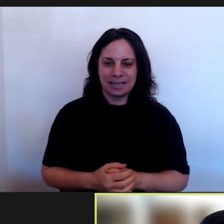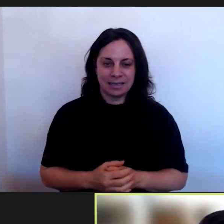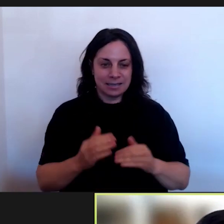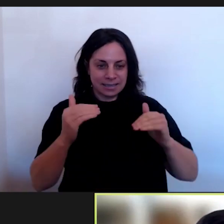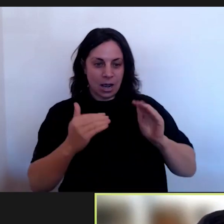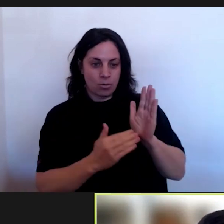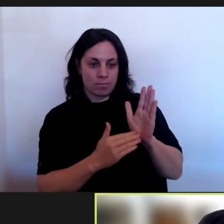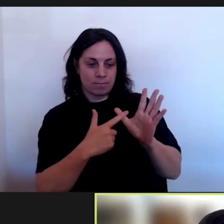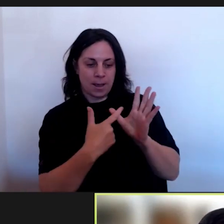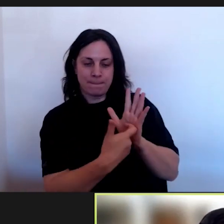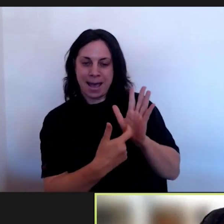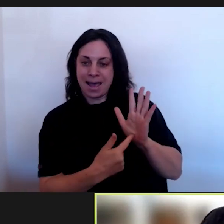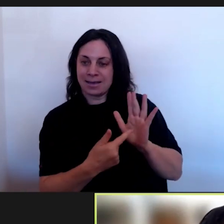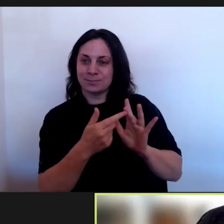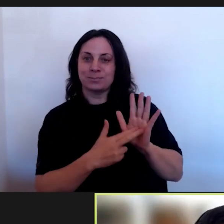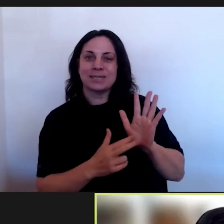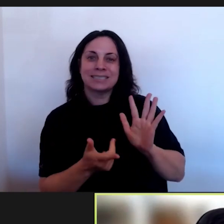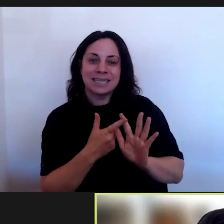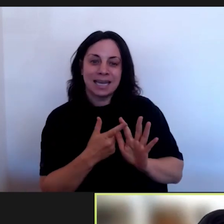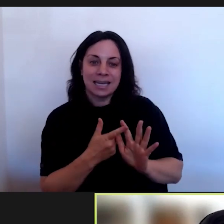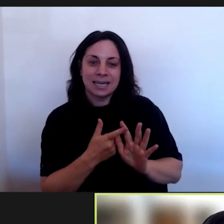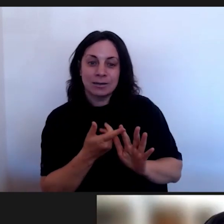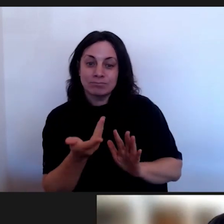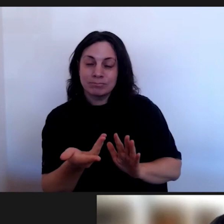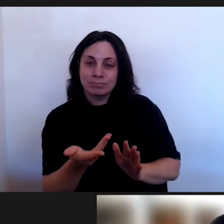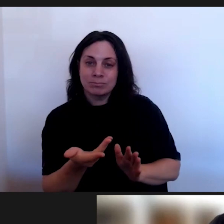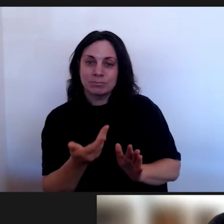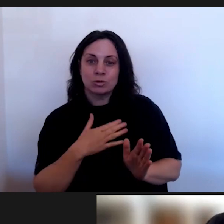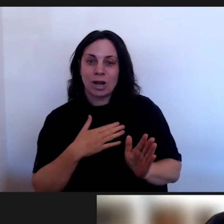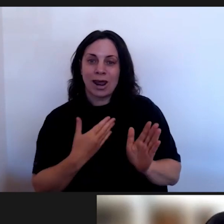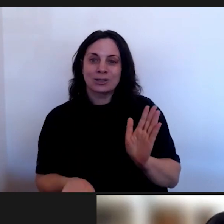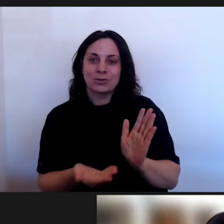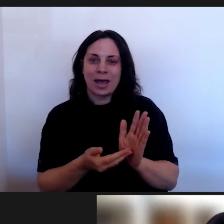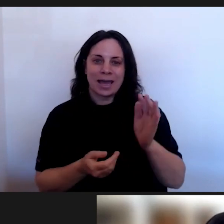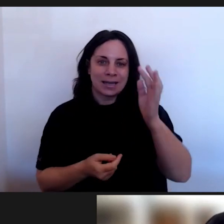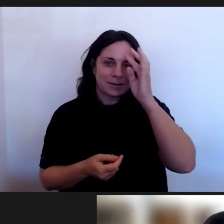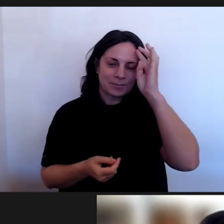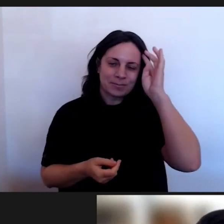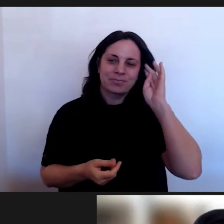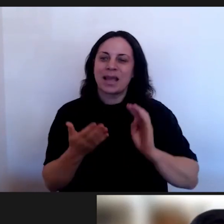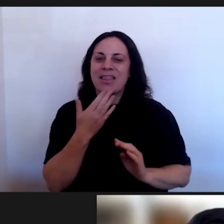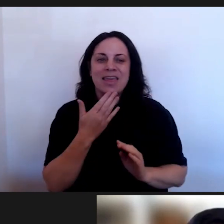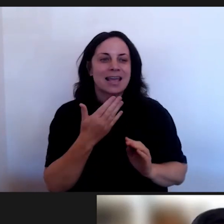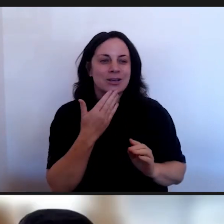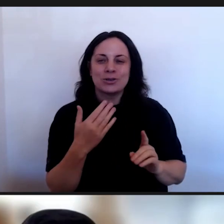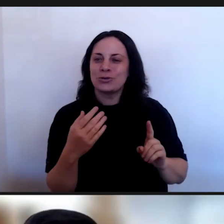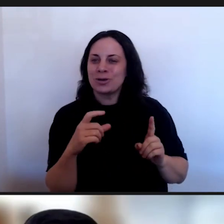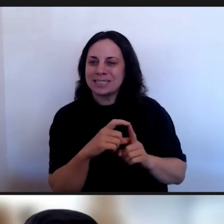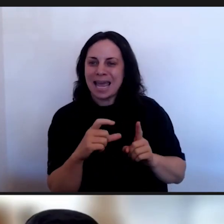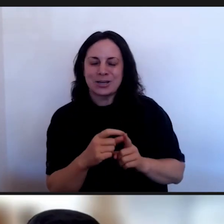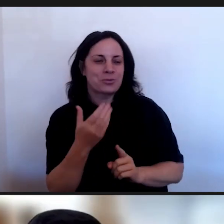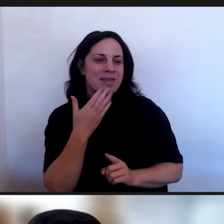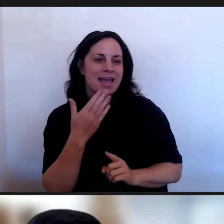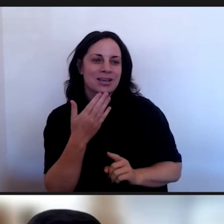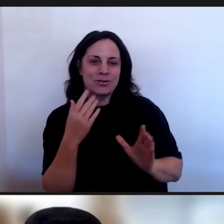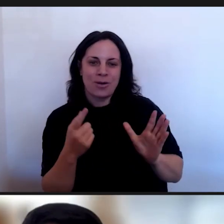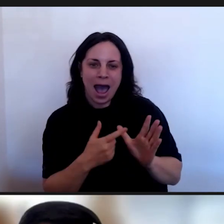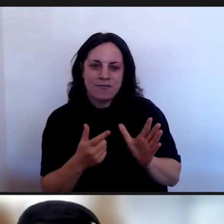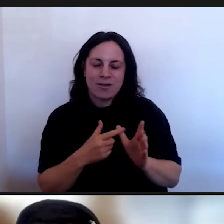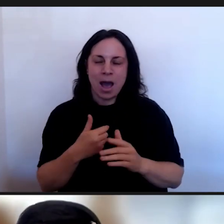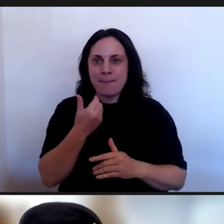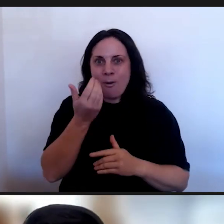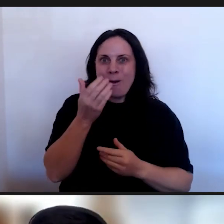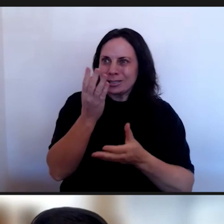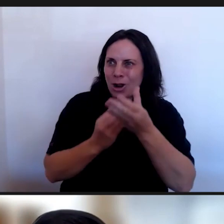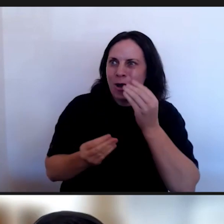now. Martin, what would you like to share? Thank you, Daniel and Hafsa. As I said, I'm always learning so much from you and really